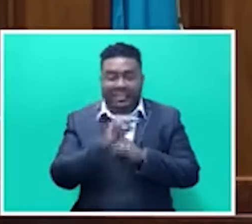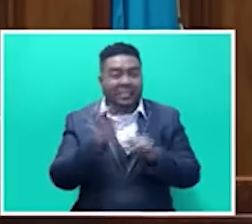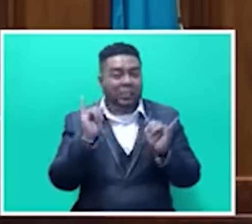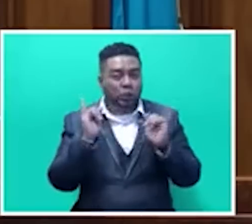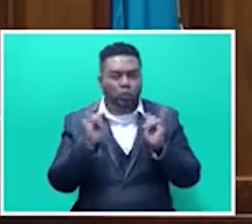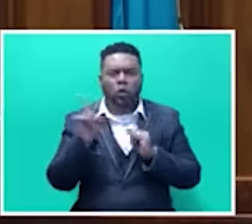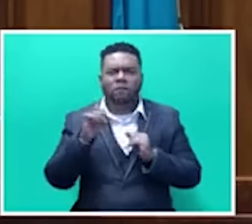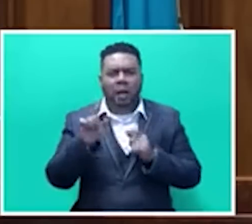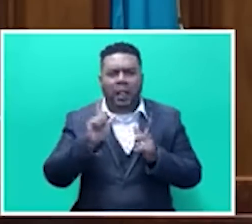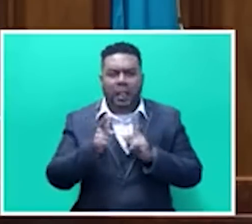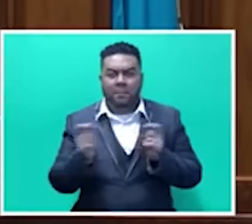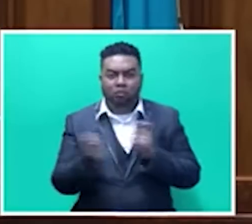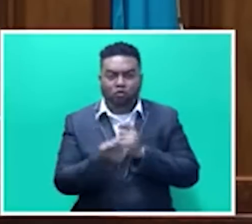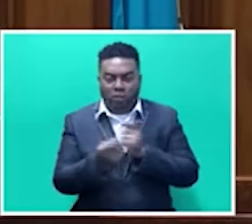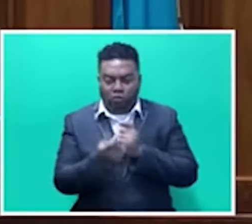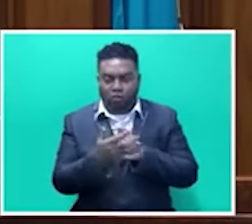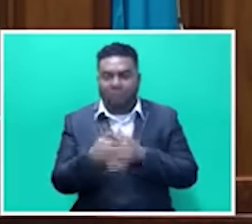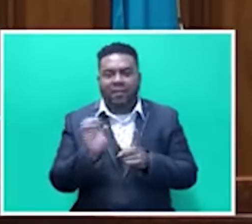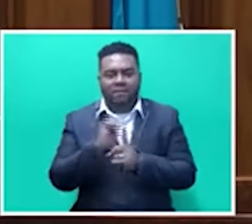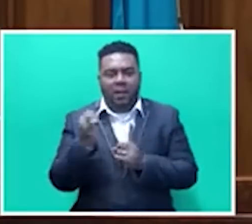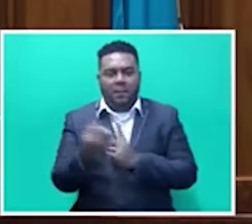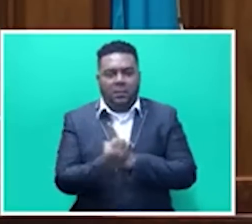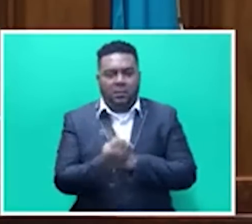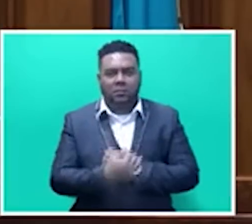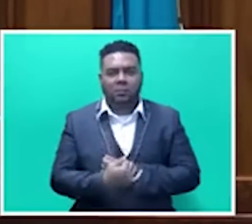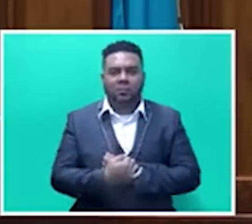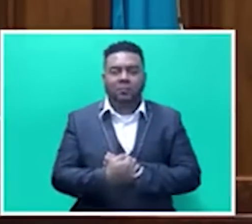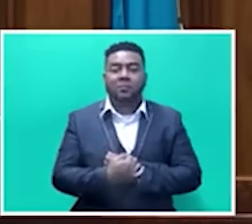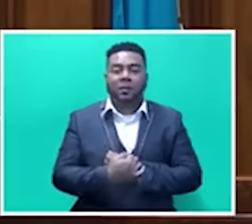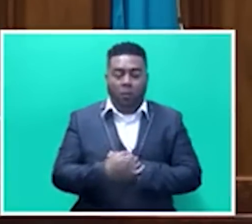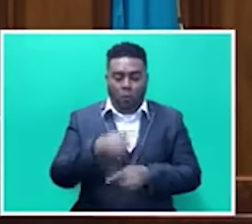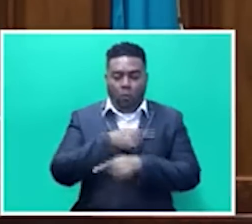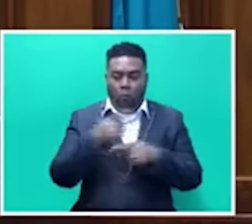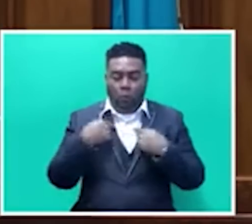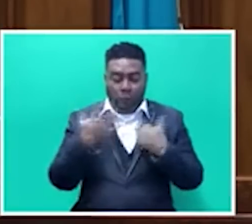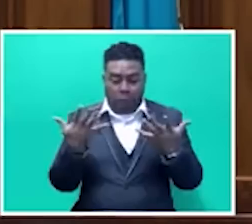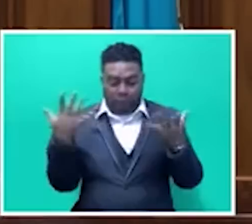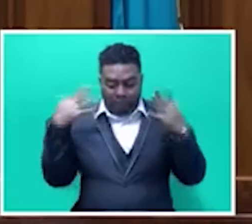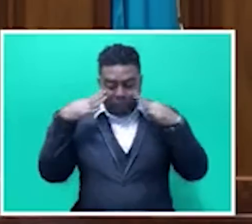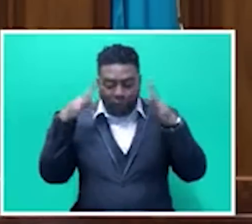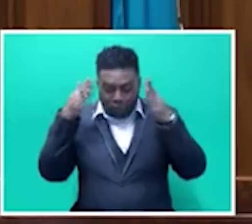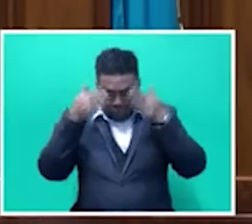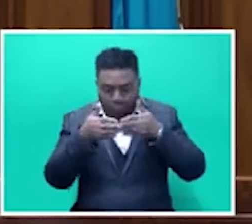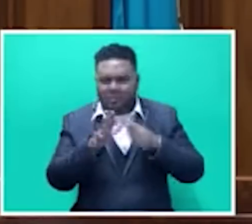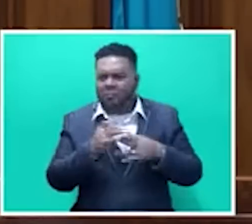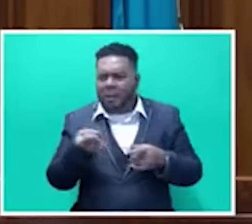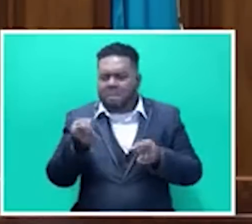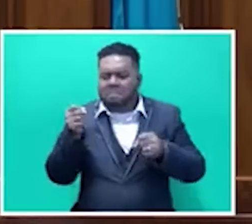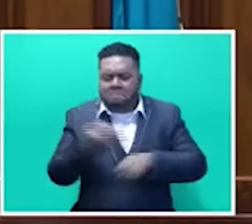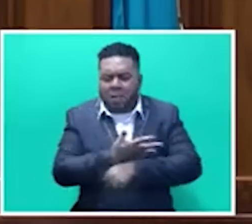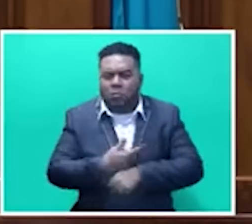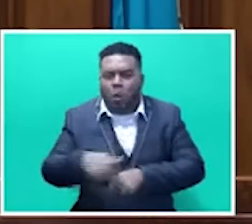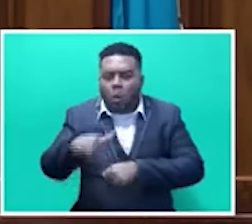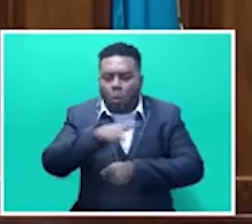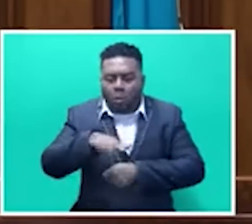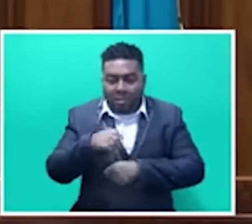environment. There will be emphasis on the aspects where Fiji can make the most impact locally,